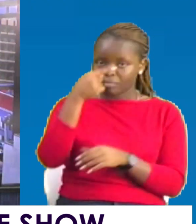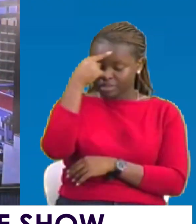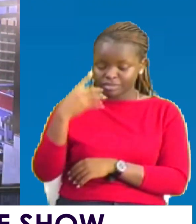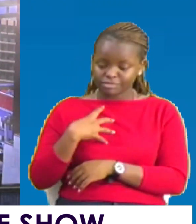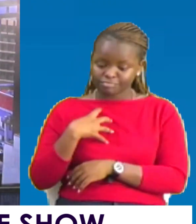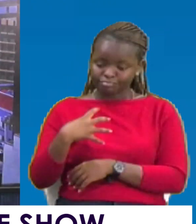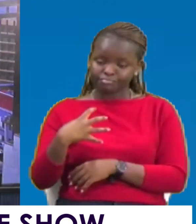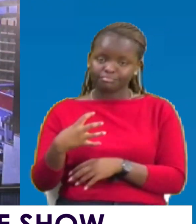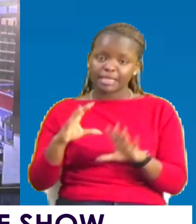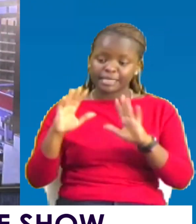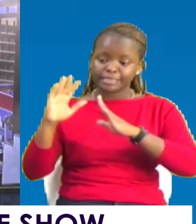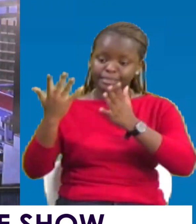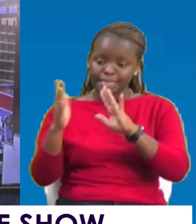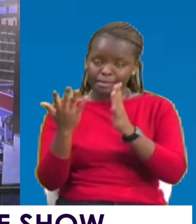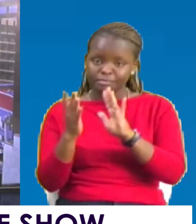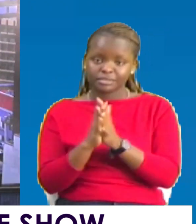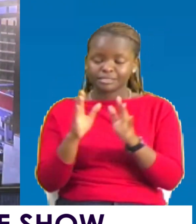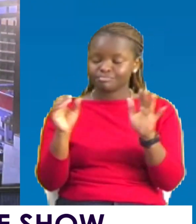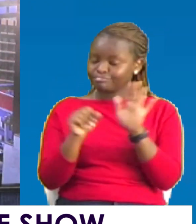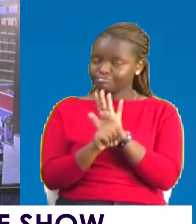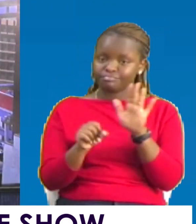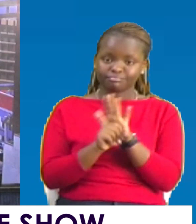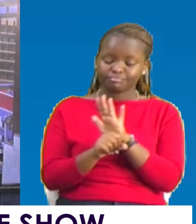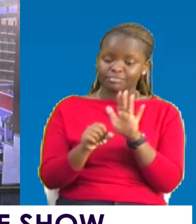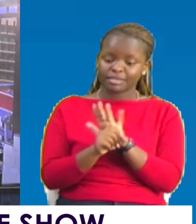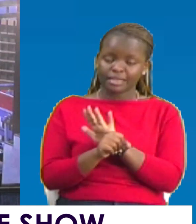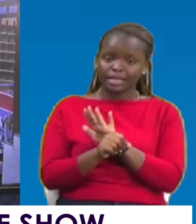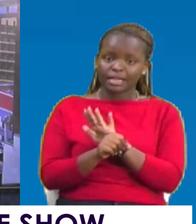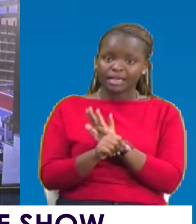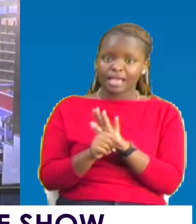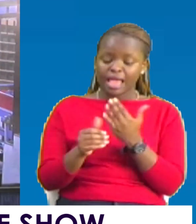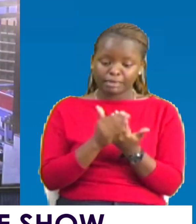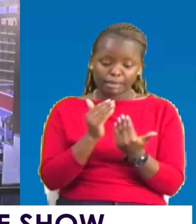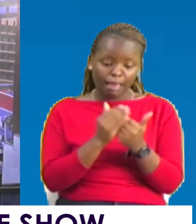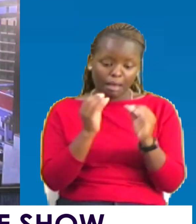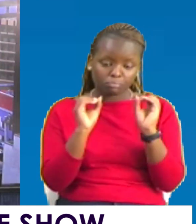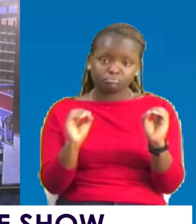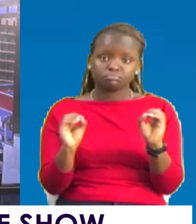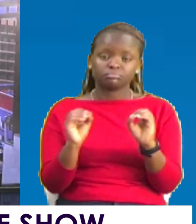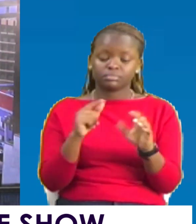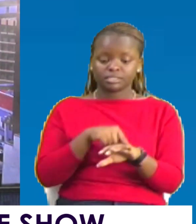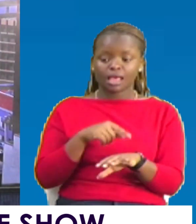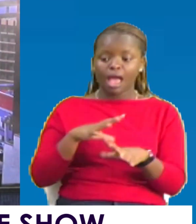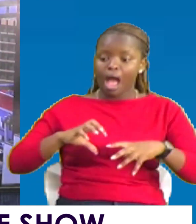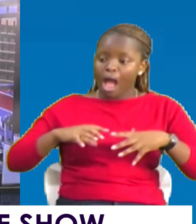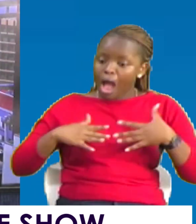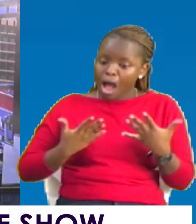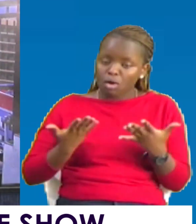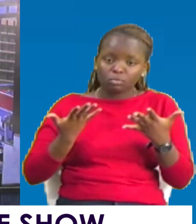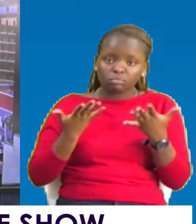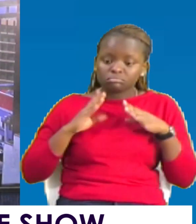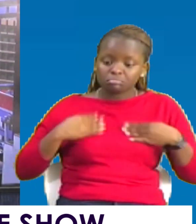materialism was celebrated so much. It didn't matter how people became rich at that age. Young people, listen to